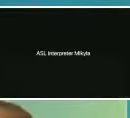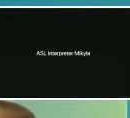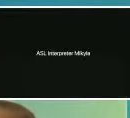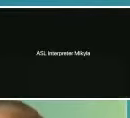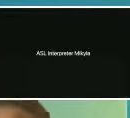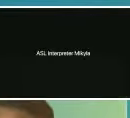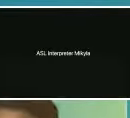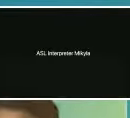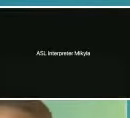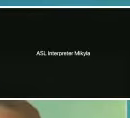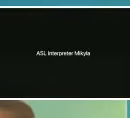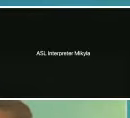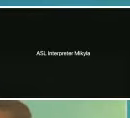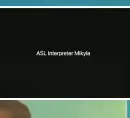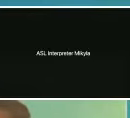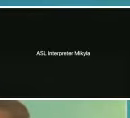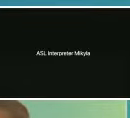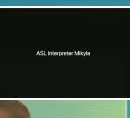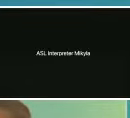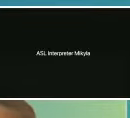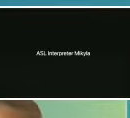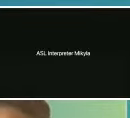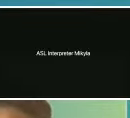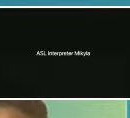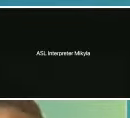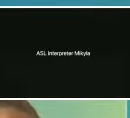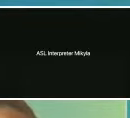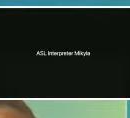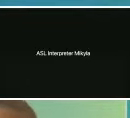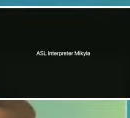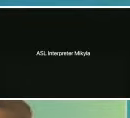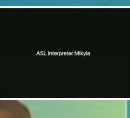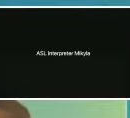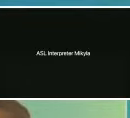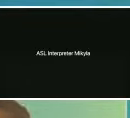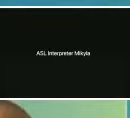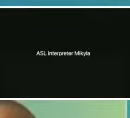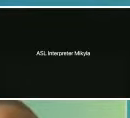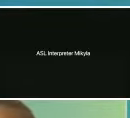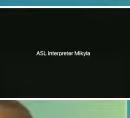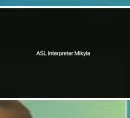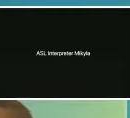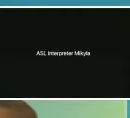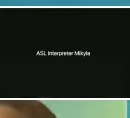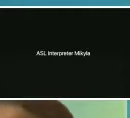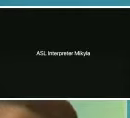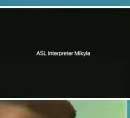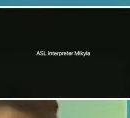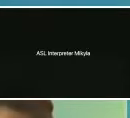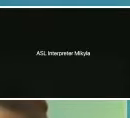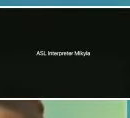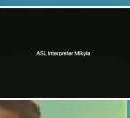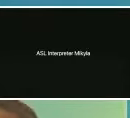being able to share what we do here at the Satcher Health Leadership Institute. I hope that you have all learned something from